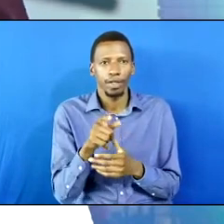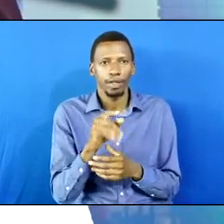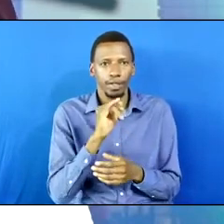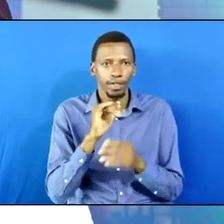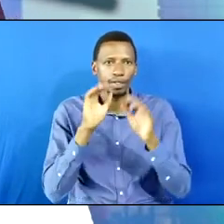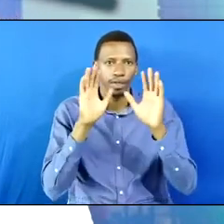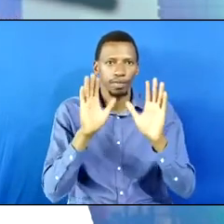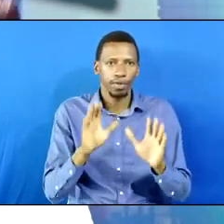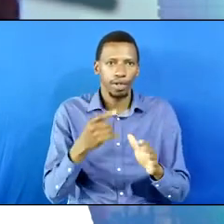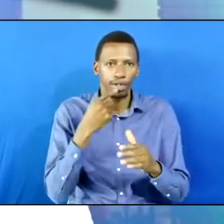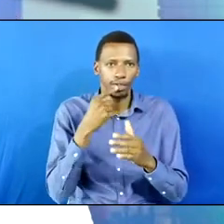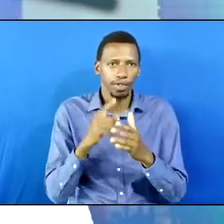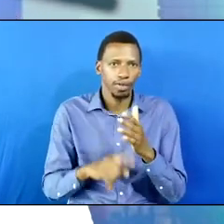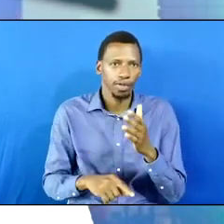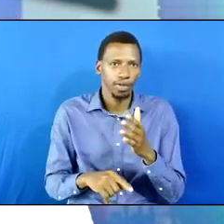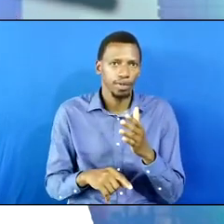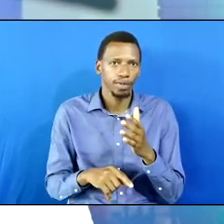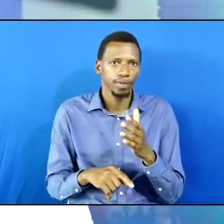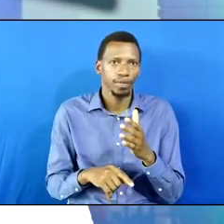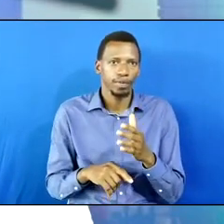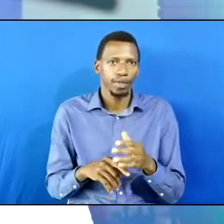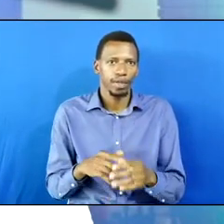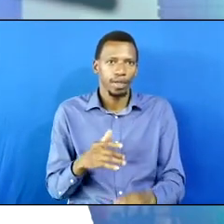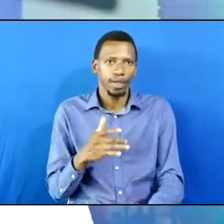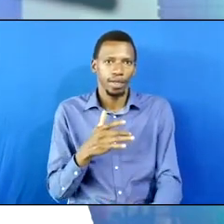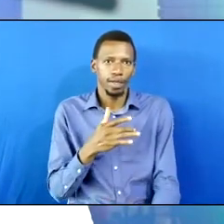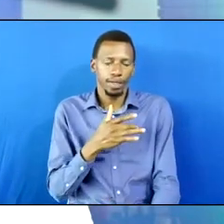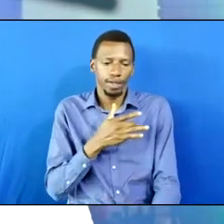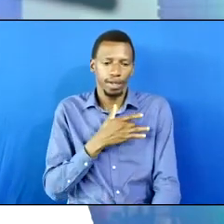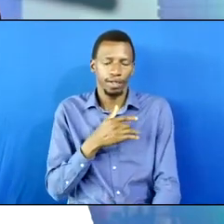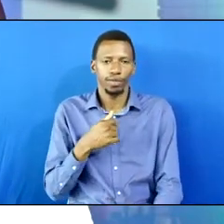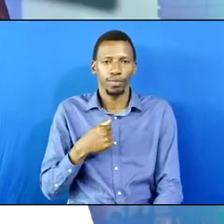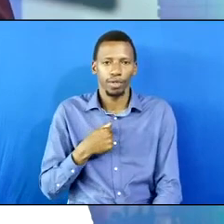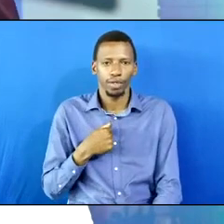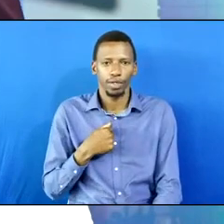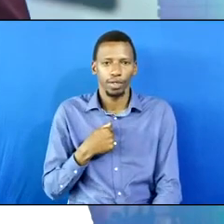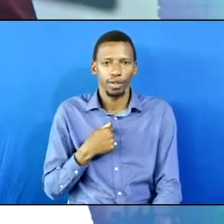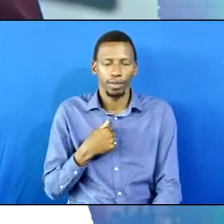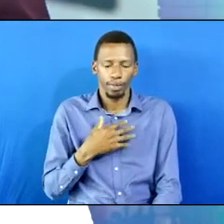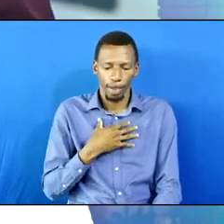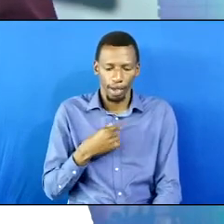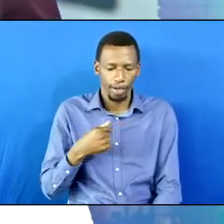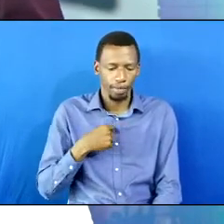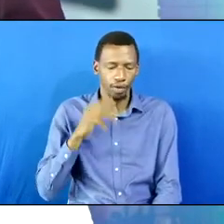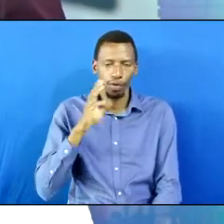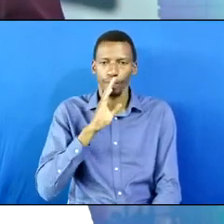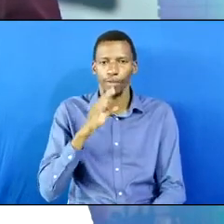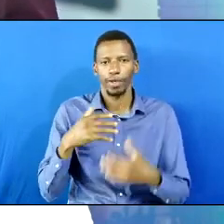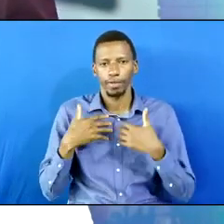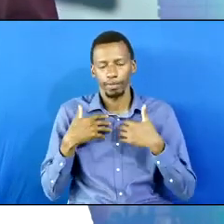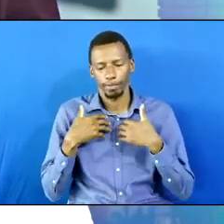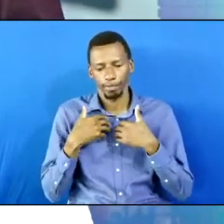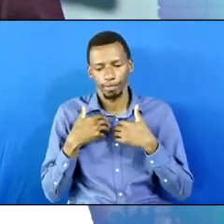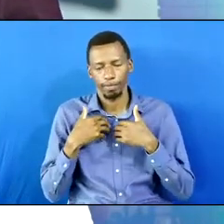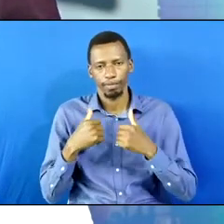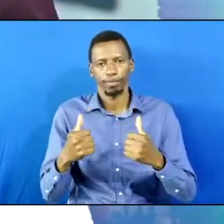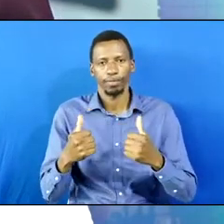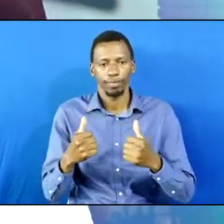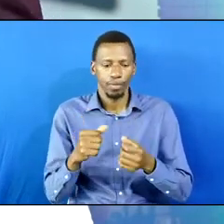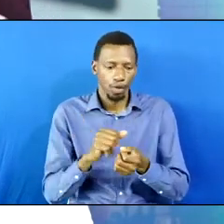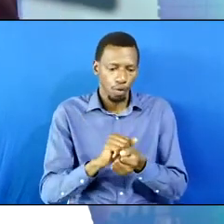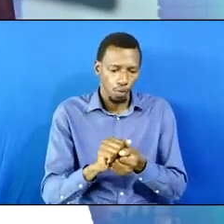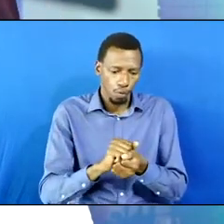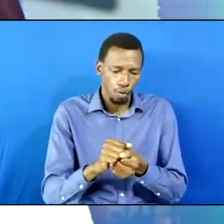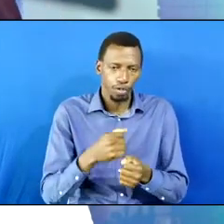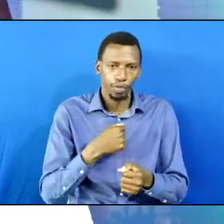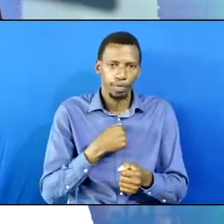its significance is seen. Purge me with hyssop, and I shall be clean. Wash me, and